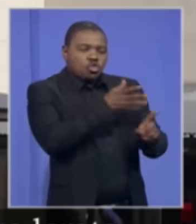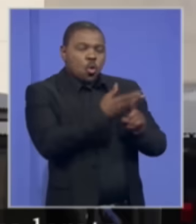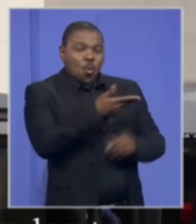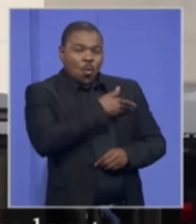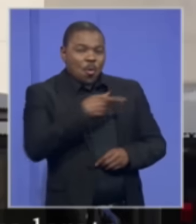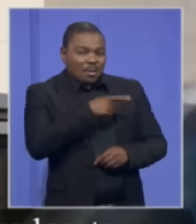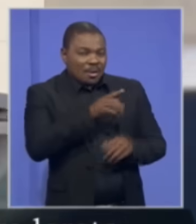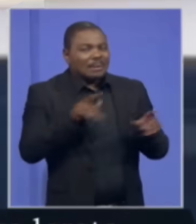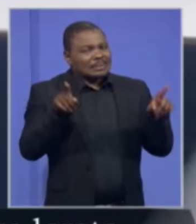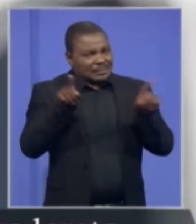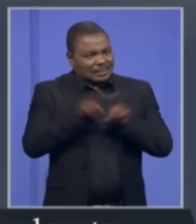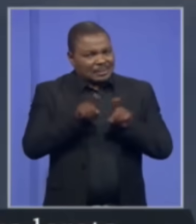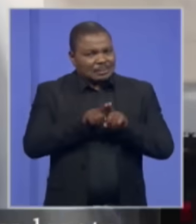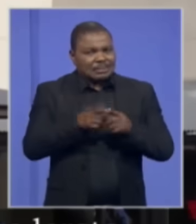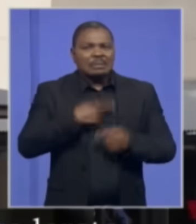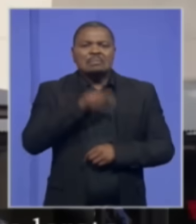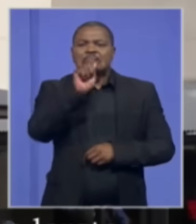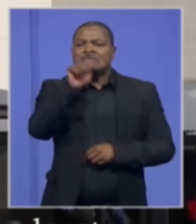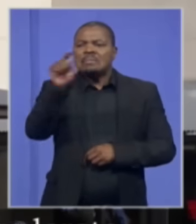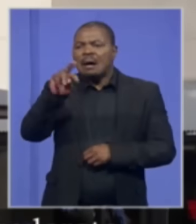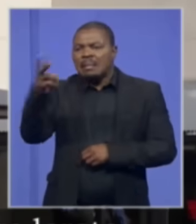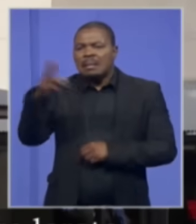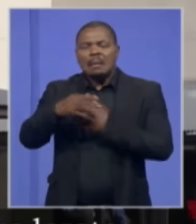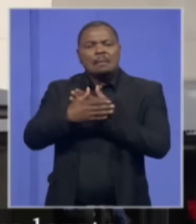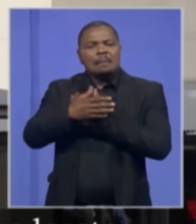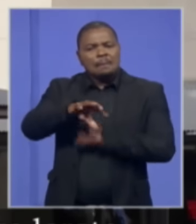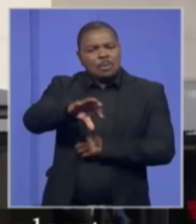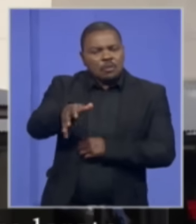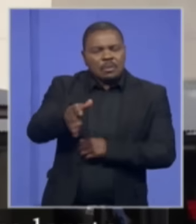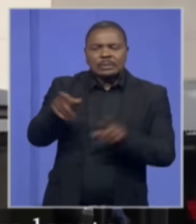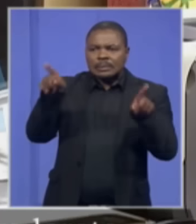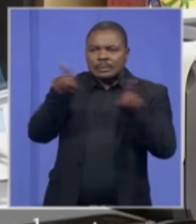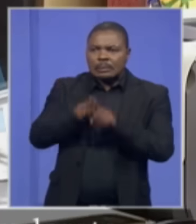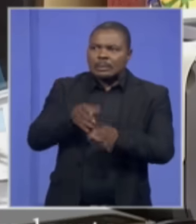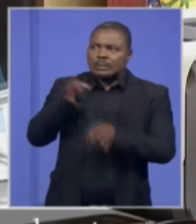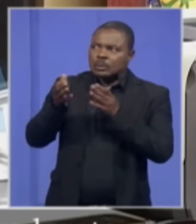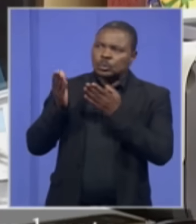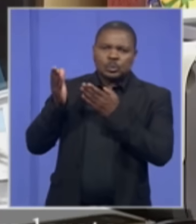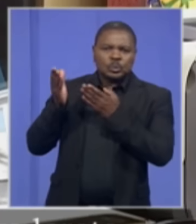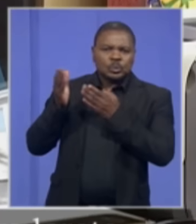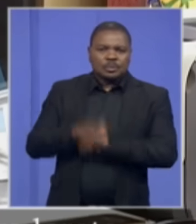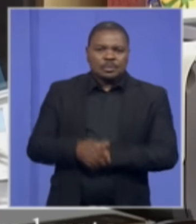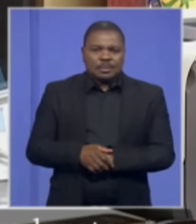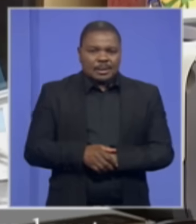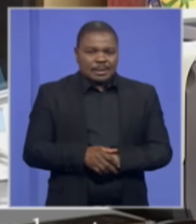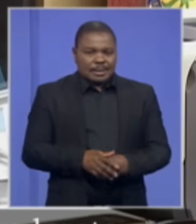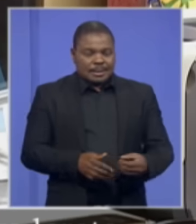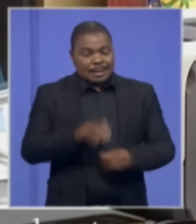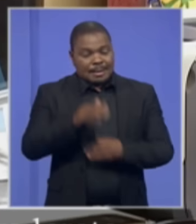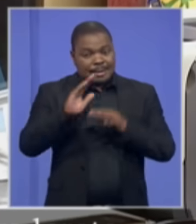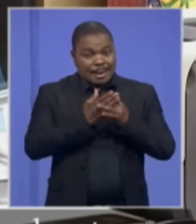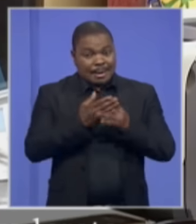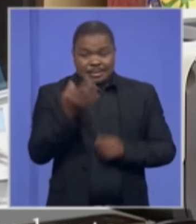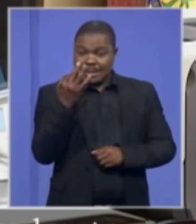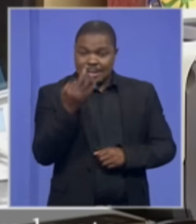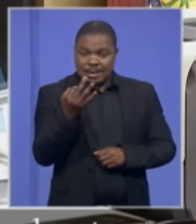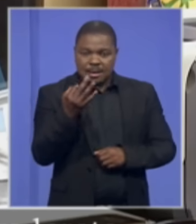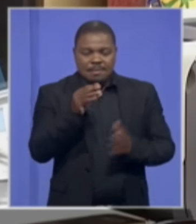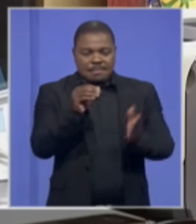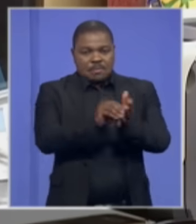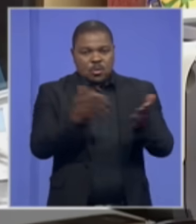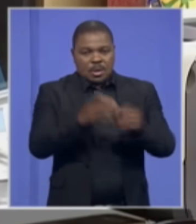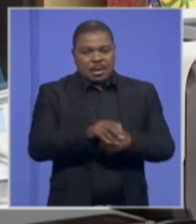o tshwana le o basadi diprovinseng tse ding ba seng ba o hlalositse. Di case tse tharo e sa le ditlaleho police station